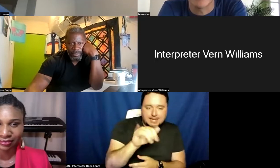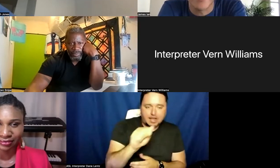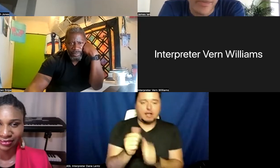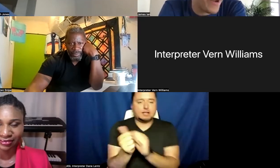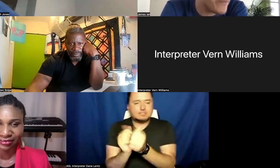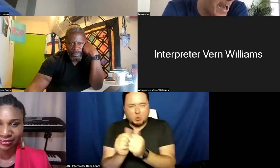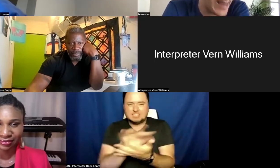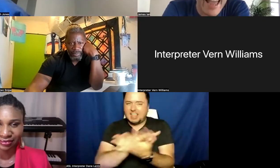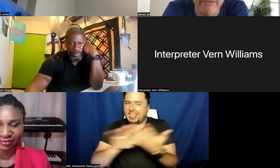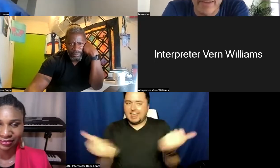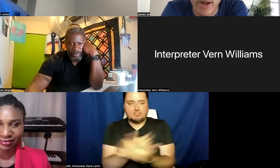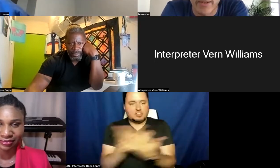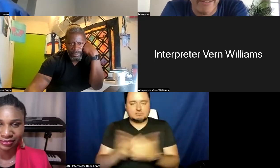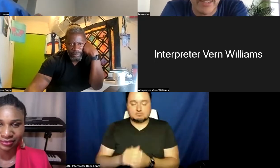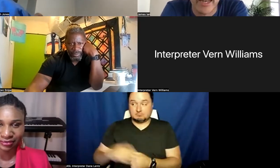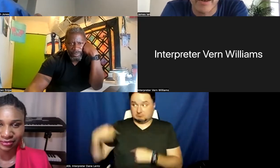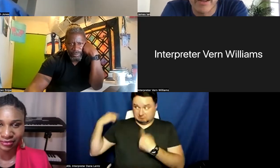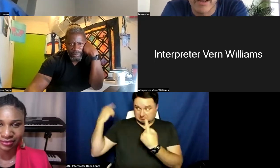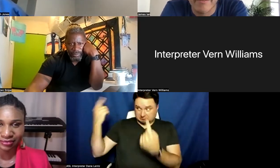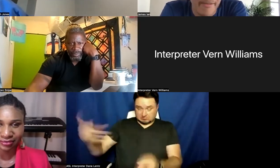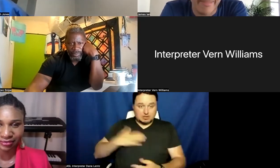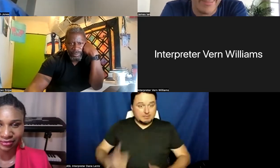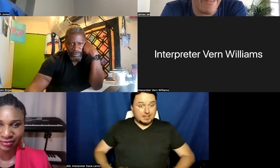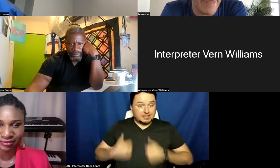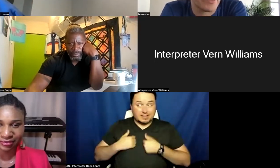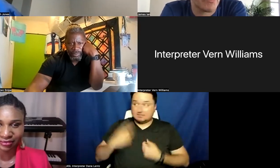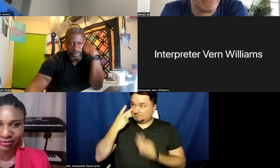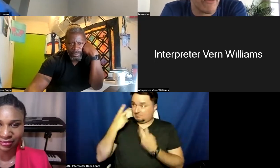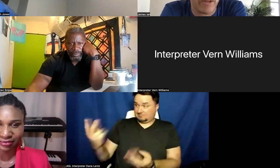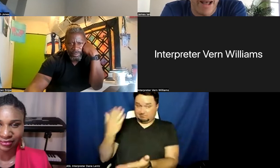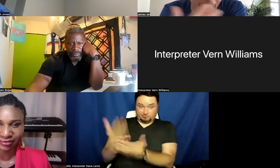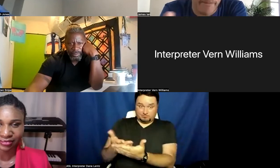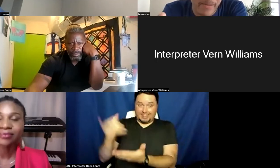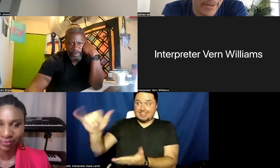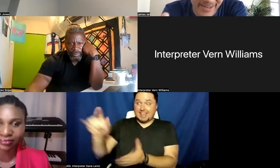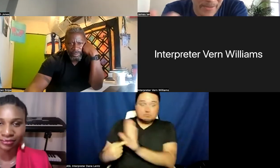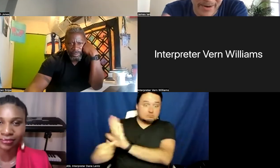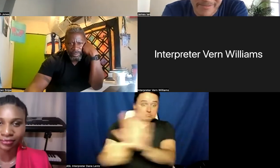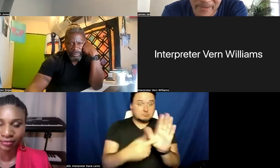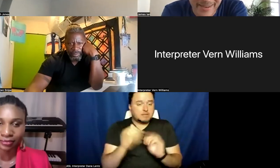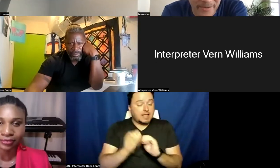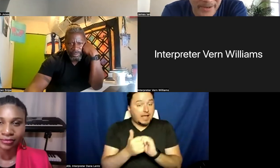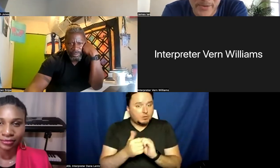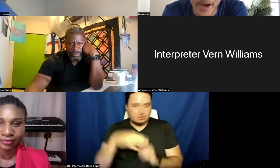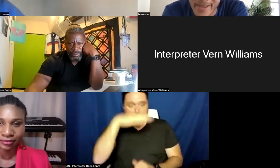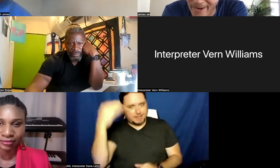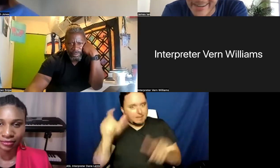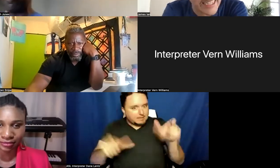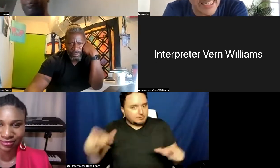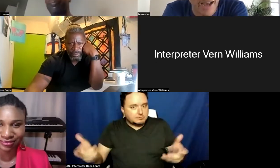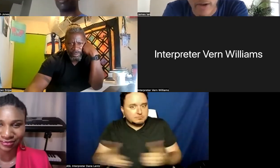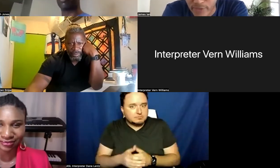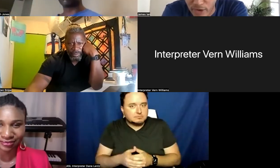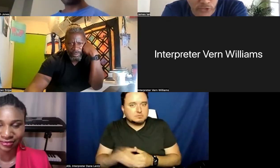And throughout my life, like I've seen that was put forth by Black people. Where we're doing all the